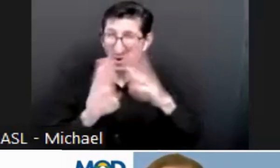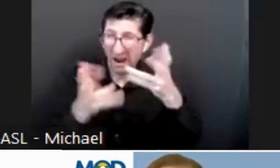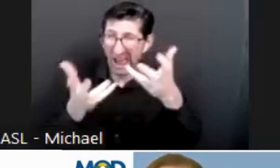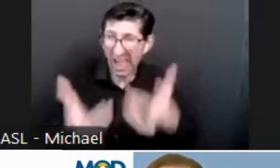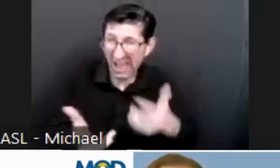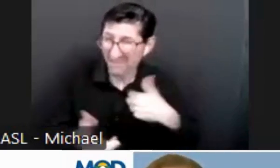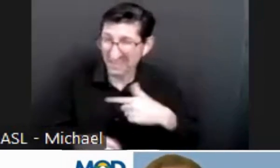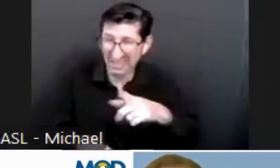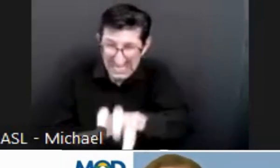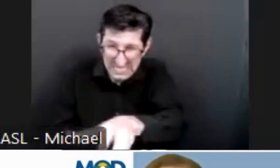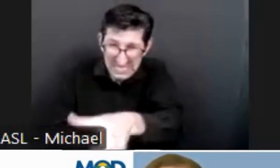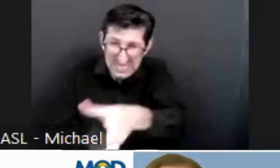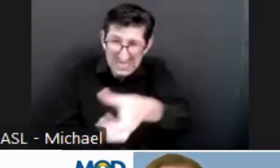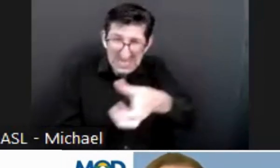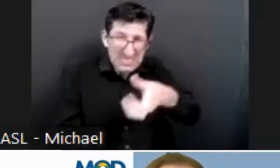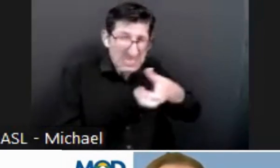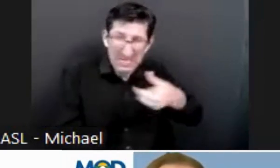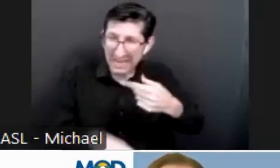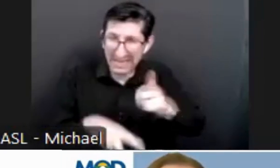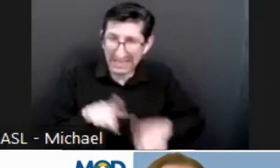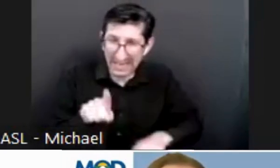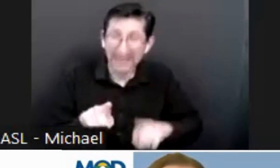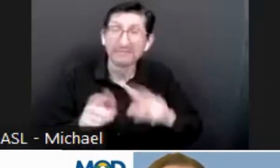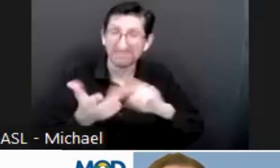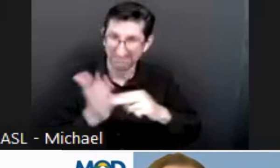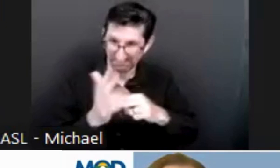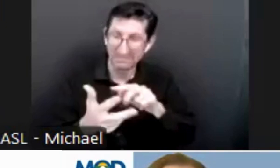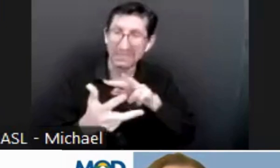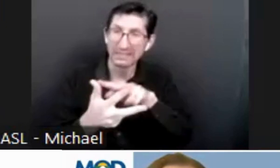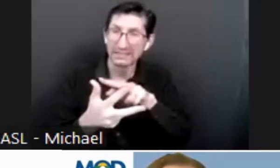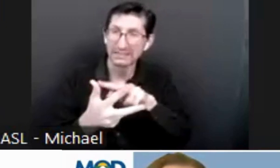the obstacle and those limitations.